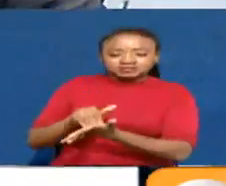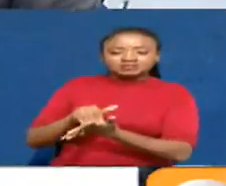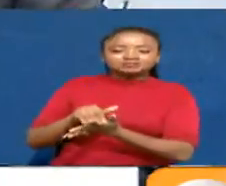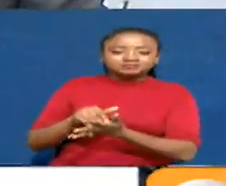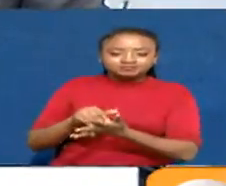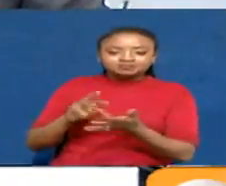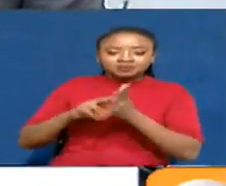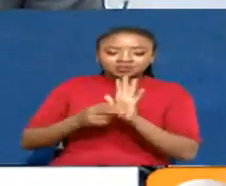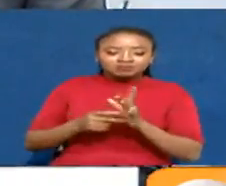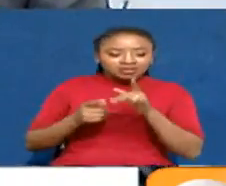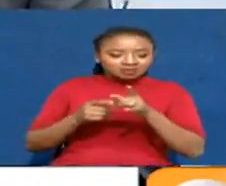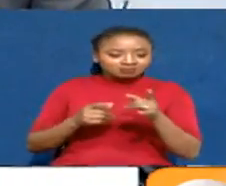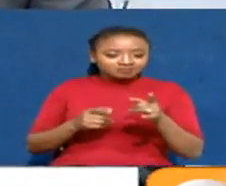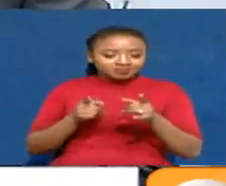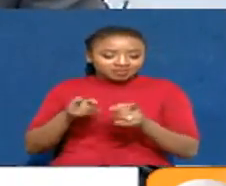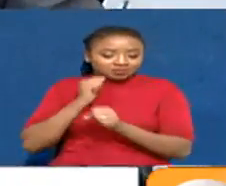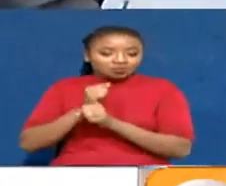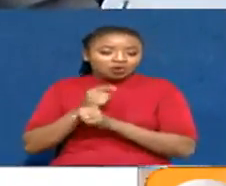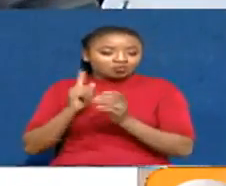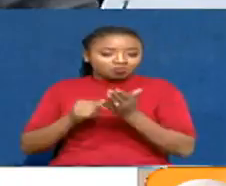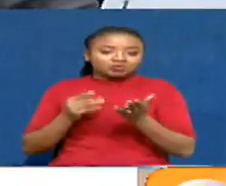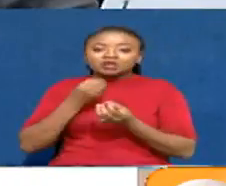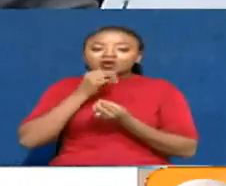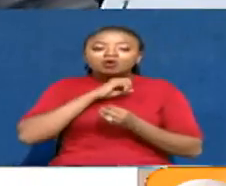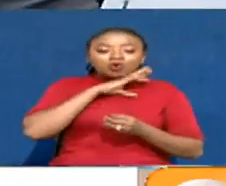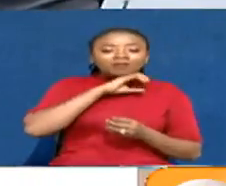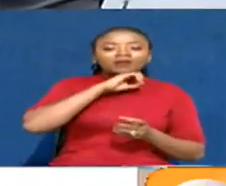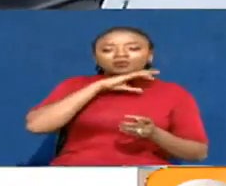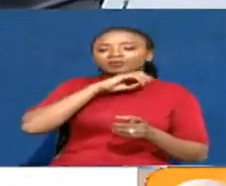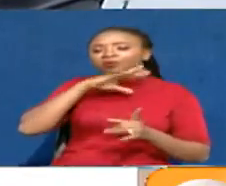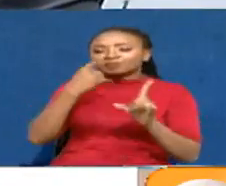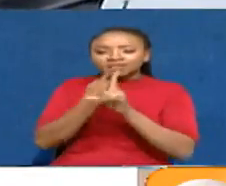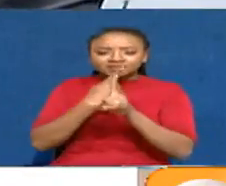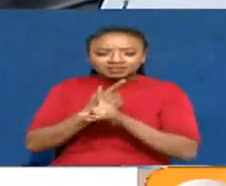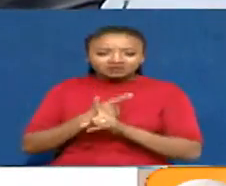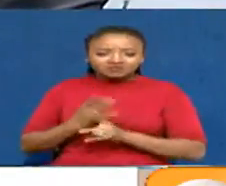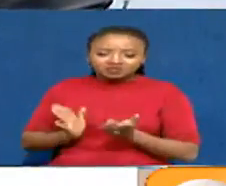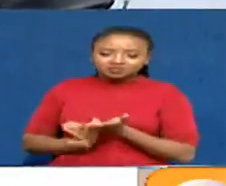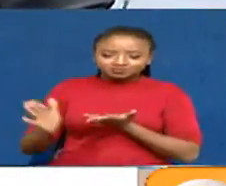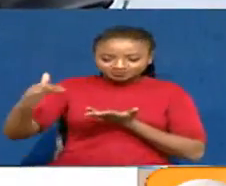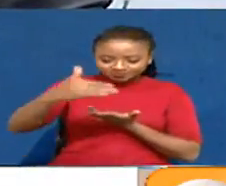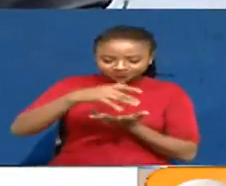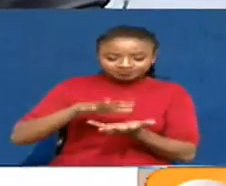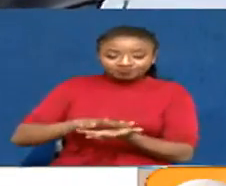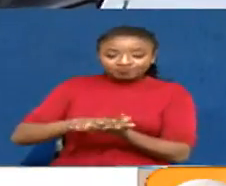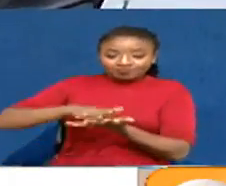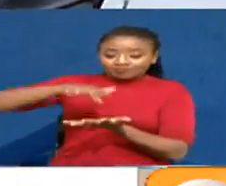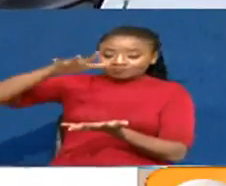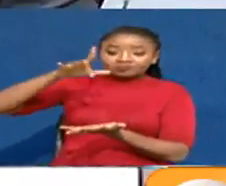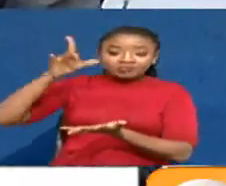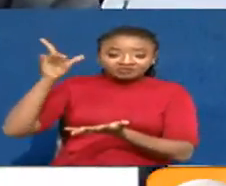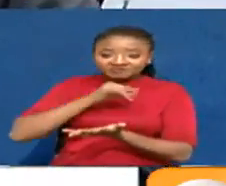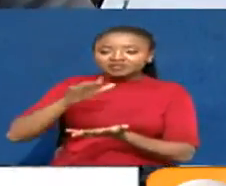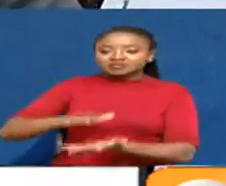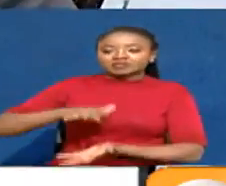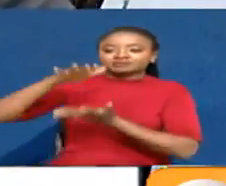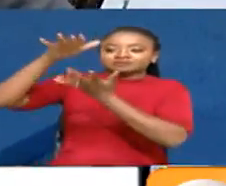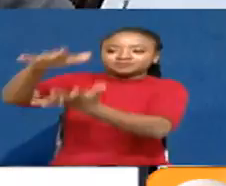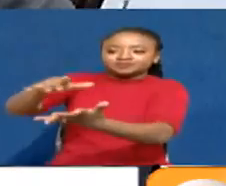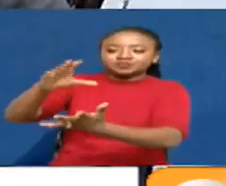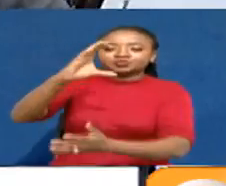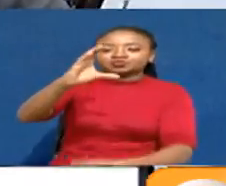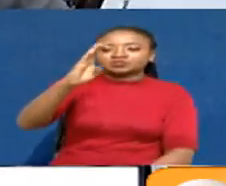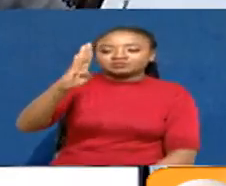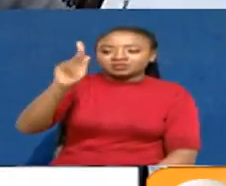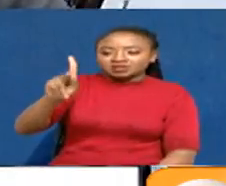only collect the complaints, they also submit them in a specific way to the CBK for their further